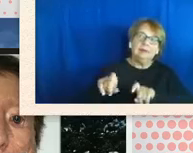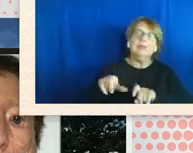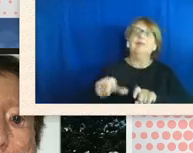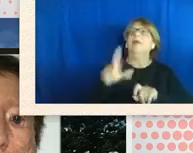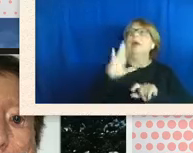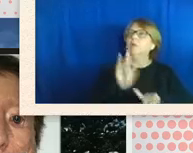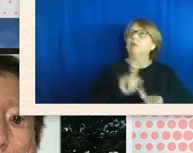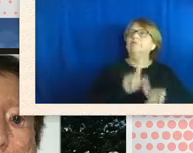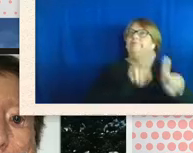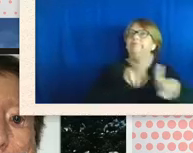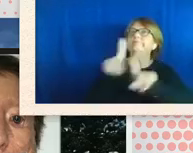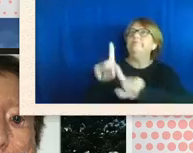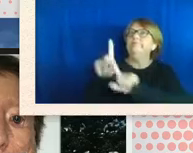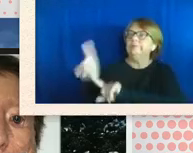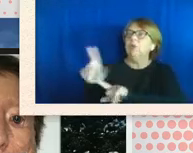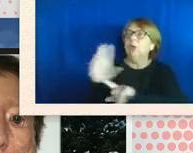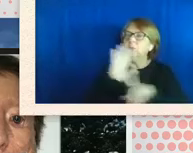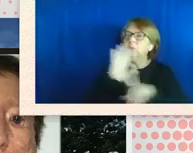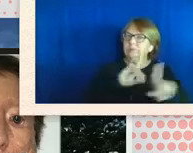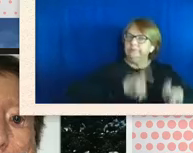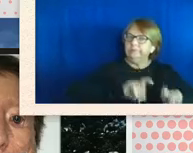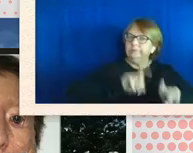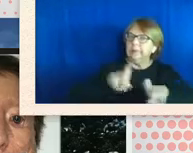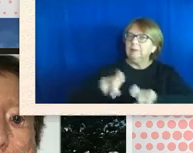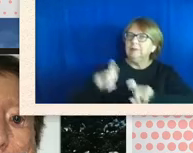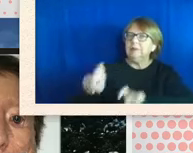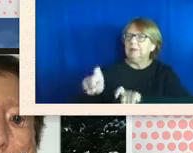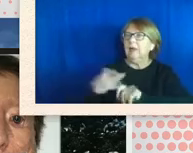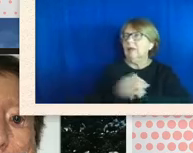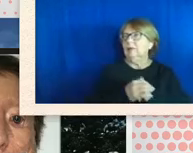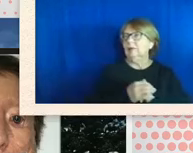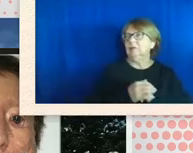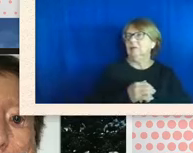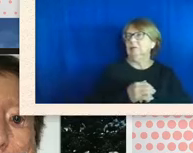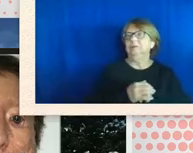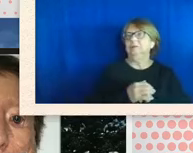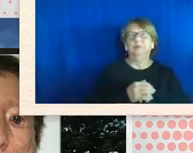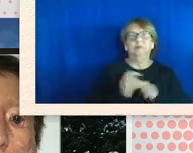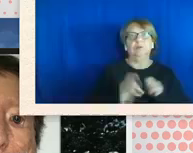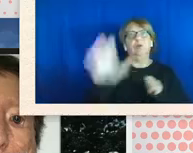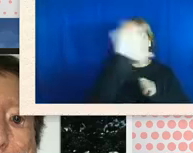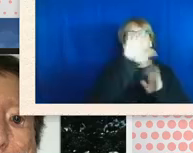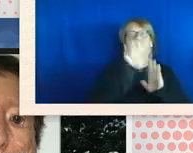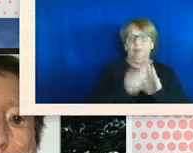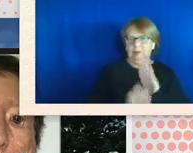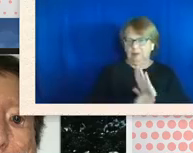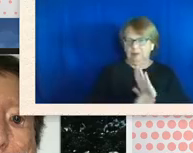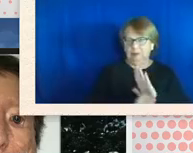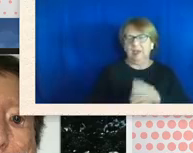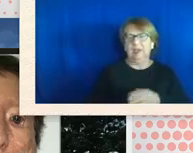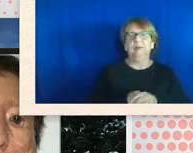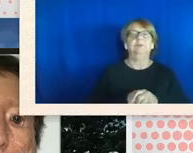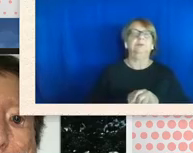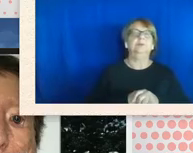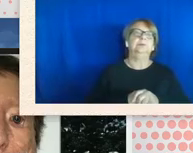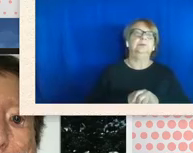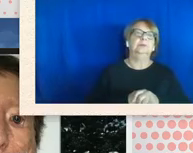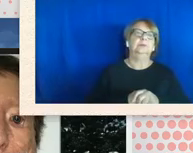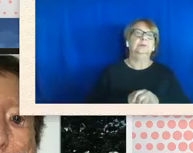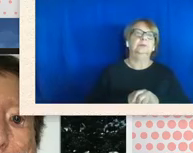assessments of over 1,000 individuals throughout the state to look at